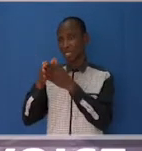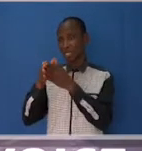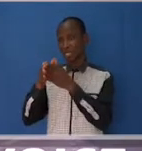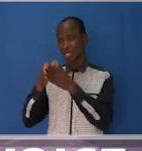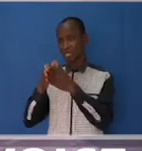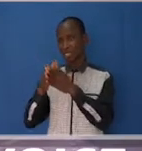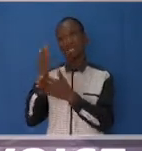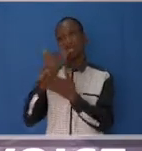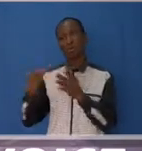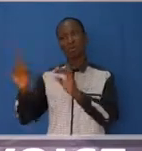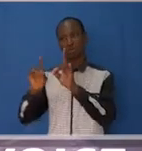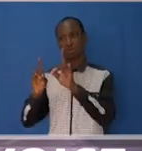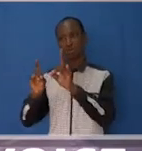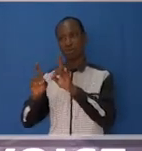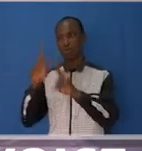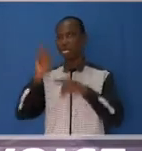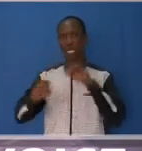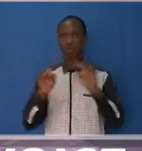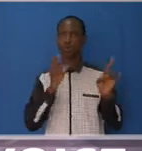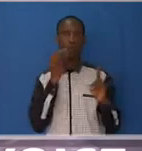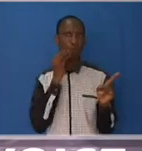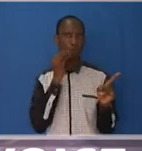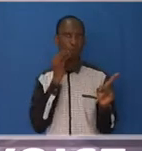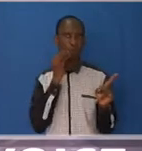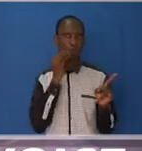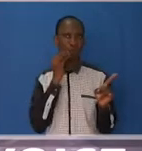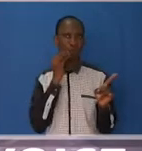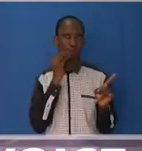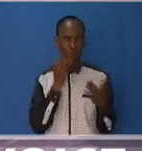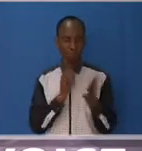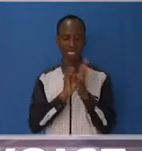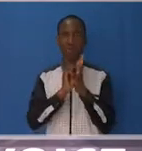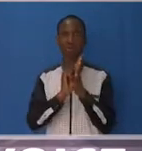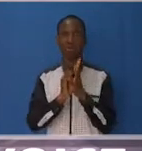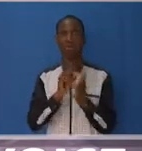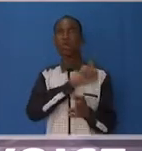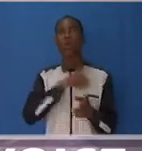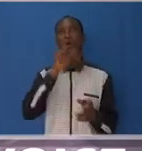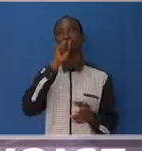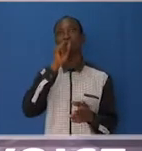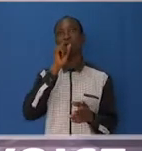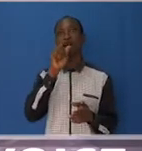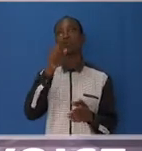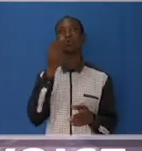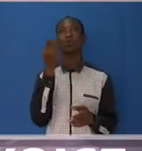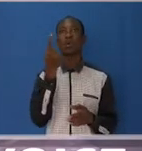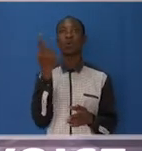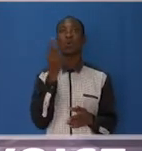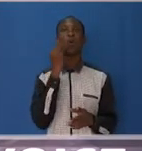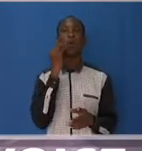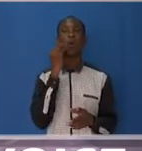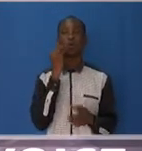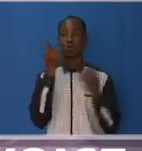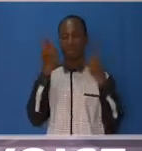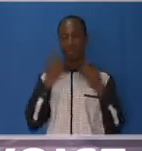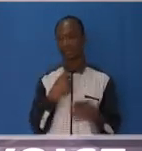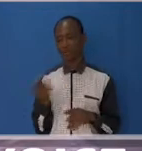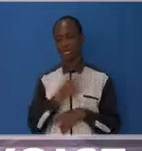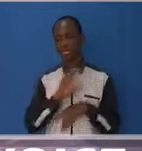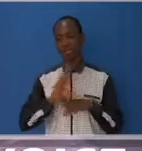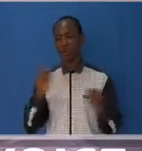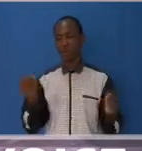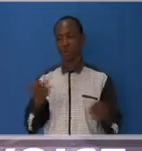ebi ni ewurade adidi wuntumi wa wo nsoro wonko a wo fie osimi ye ewurade adidi sense koronto